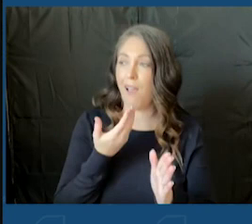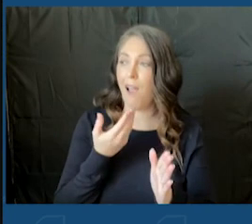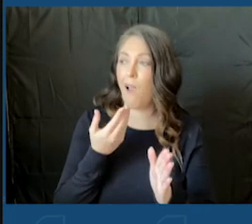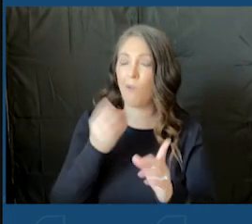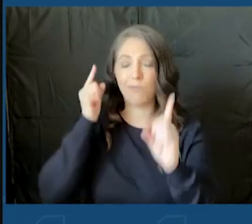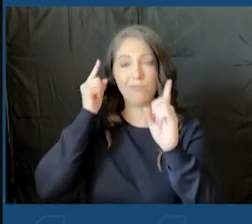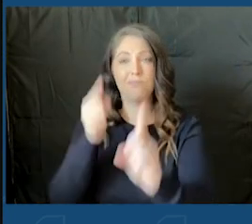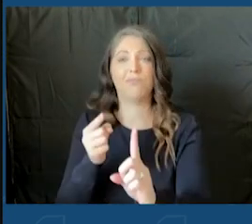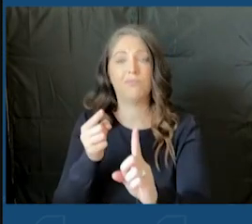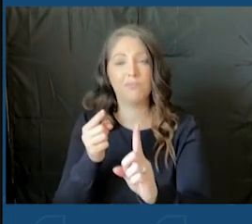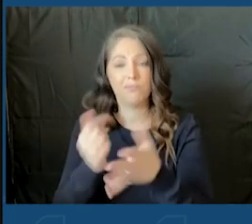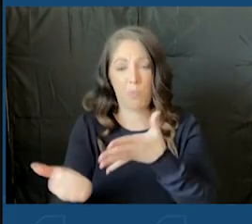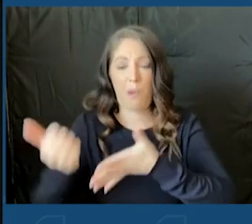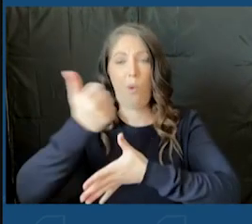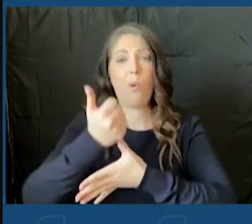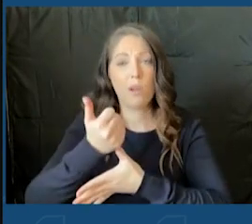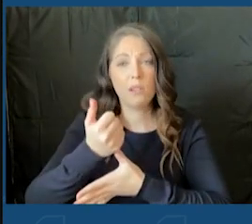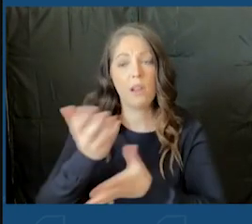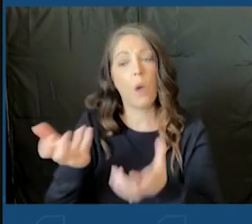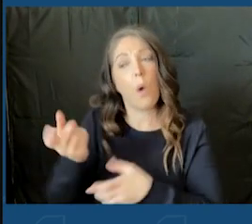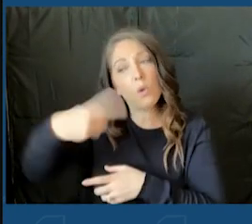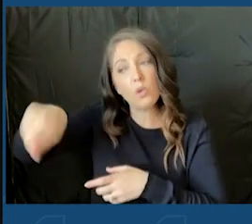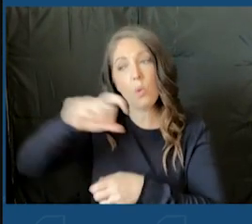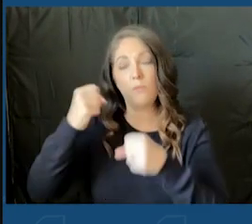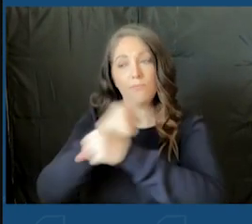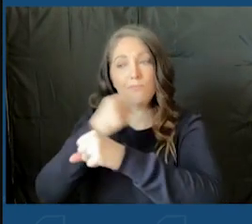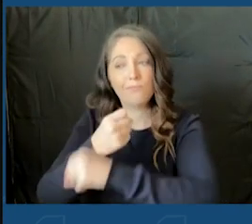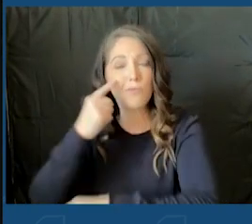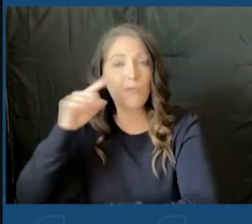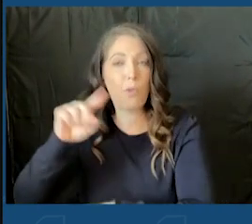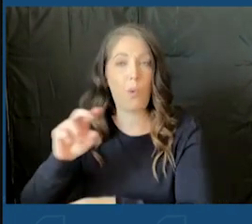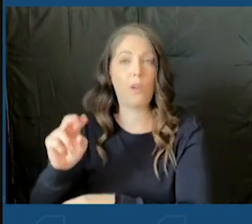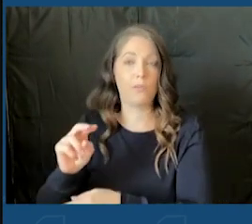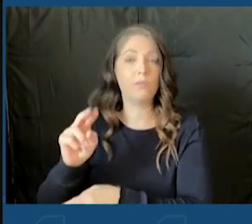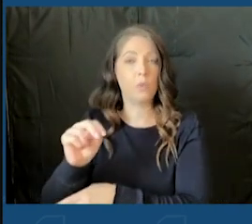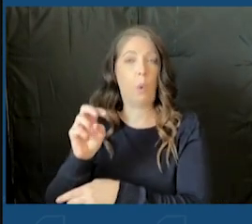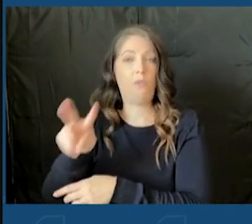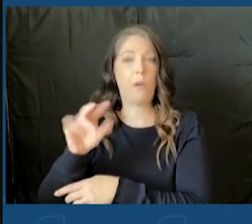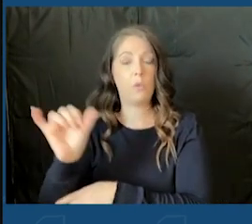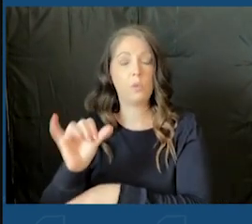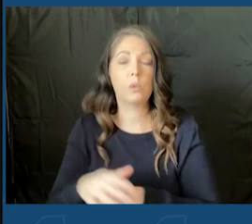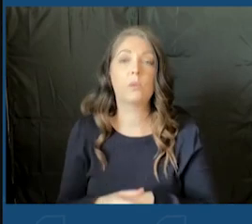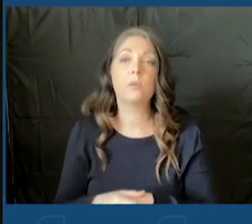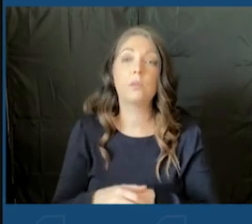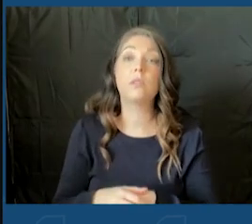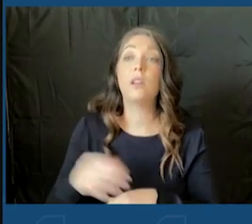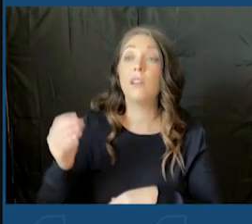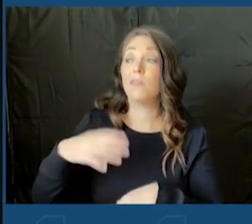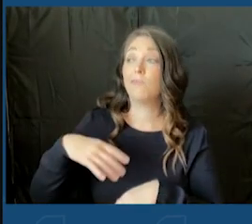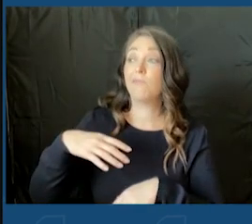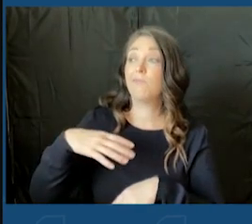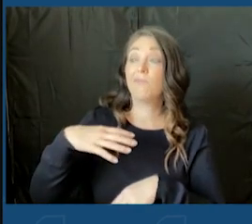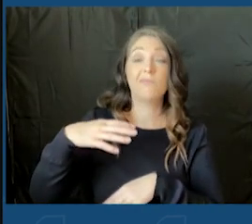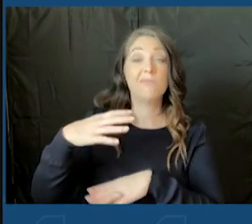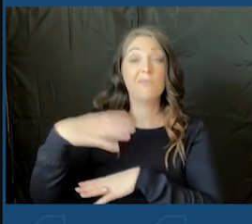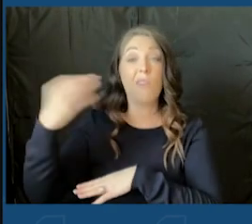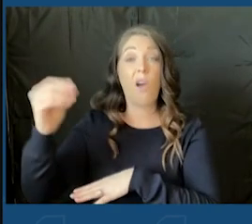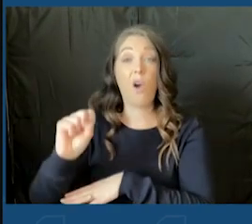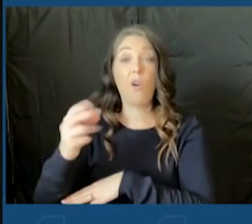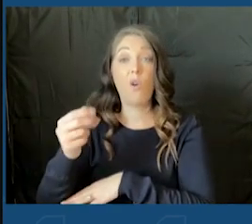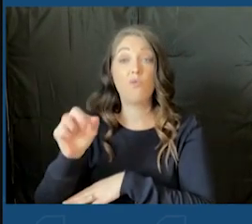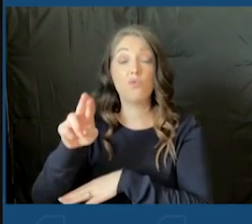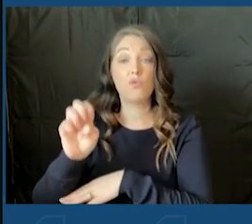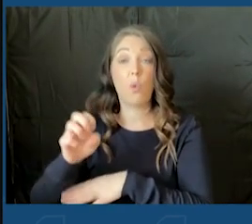for this November as well. And also, we've been talking about other energy sources. Offshore wind, our $500 million commitment